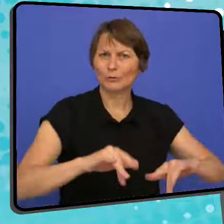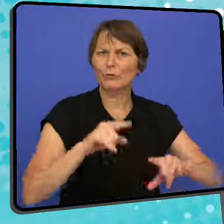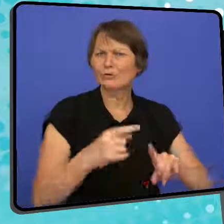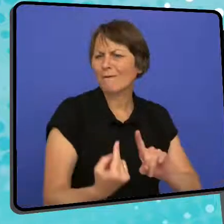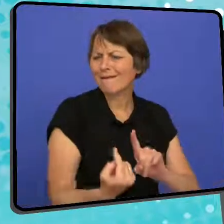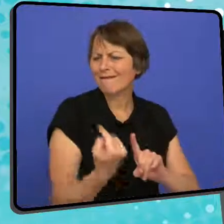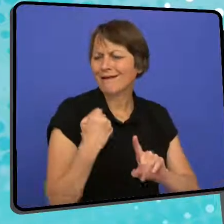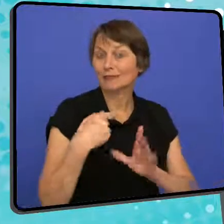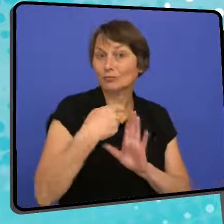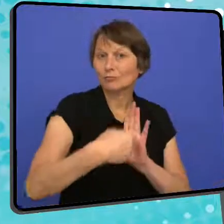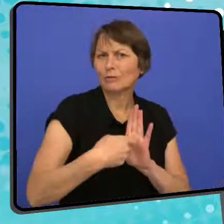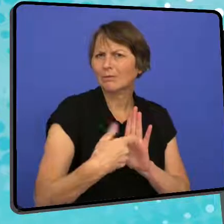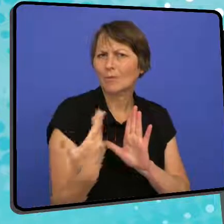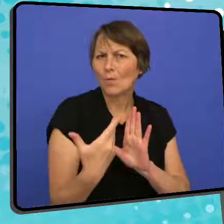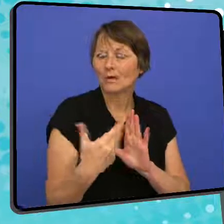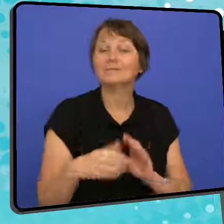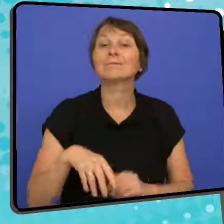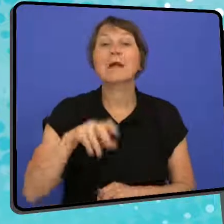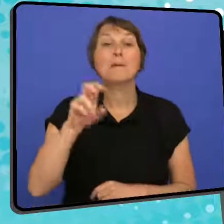Python.